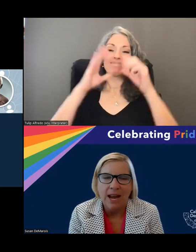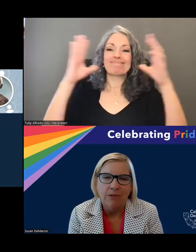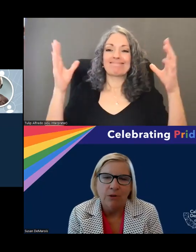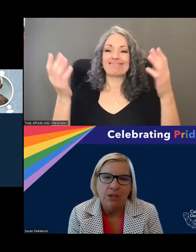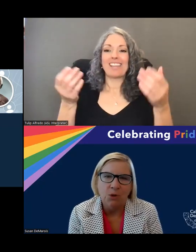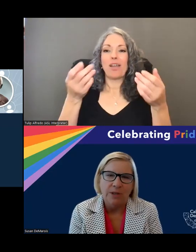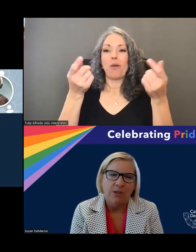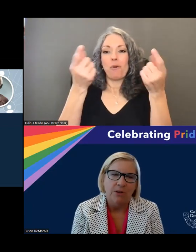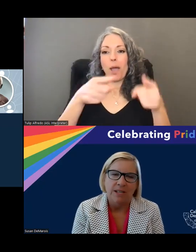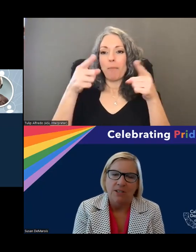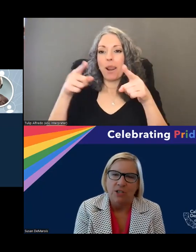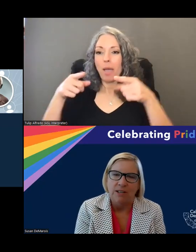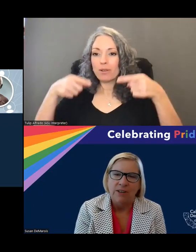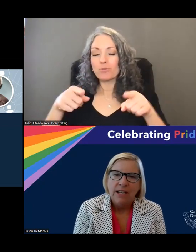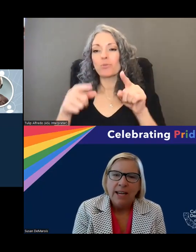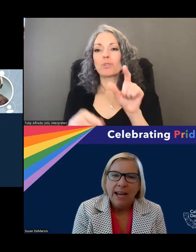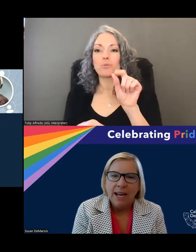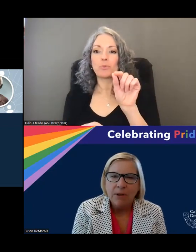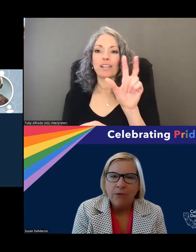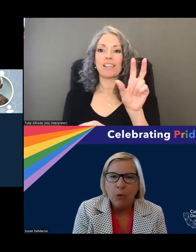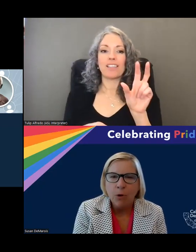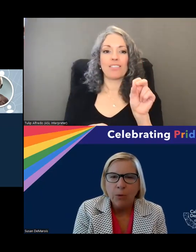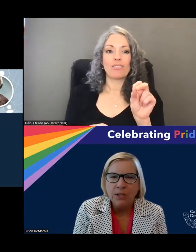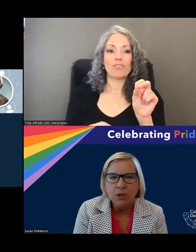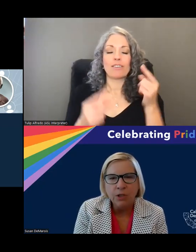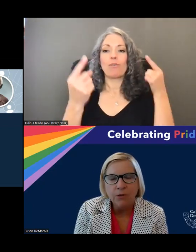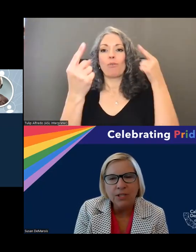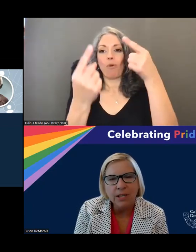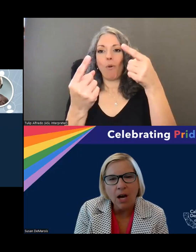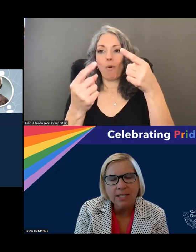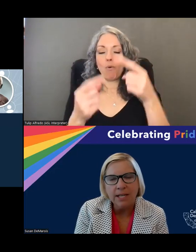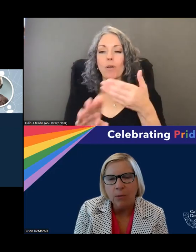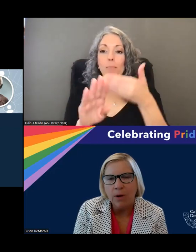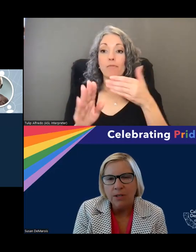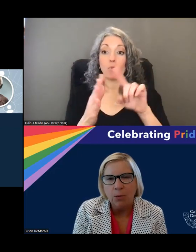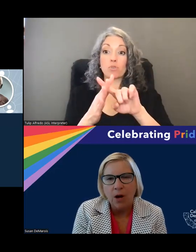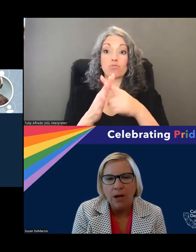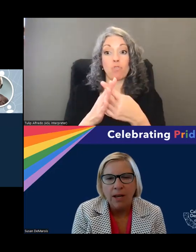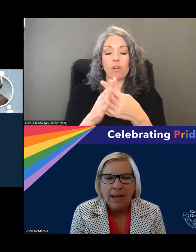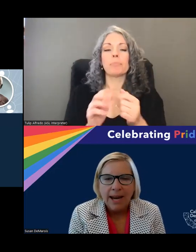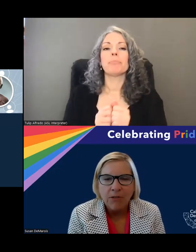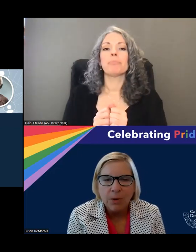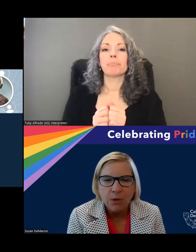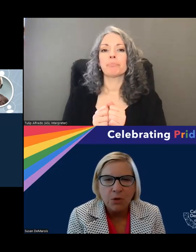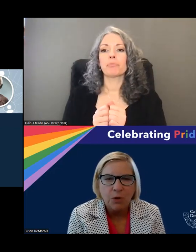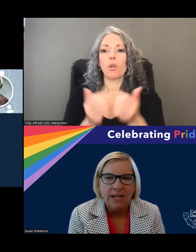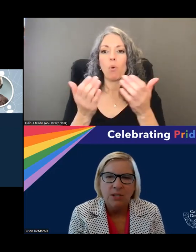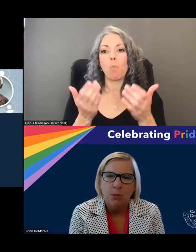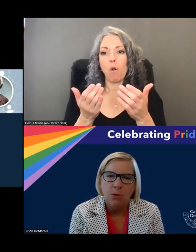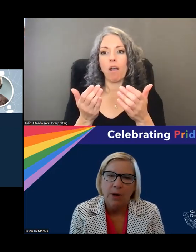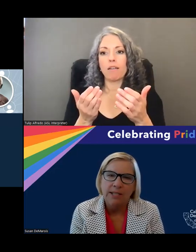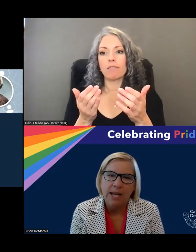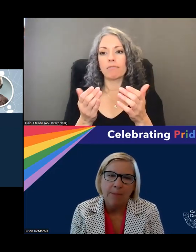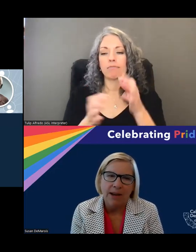happening with our California 2030 initiative. And before we turn it over to the content, I wanted to walk everyone who's joining